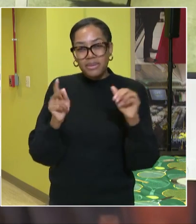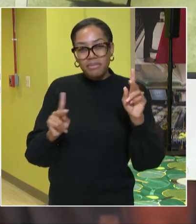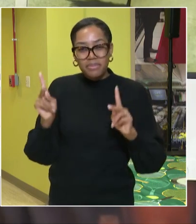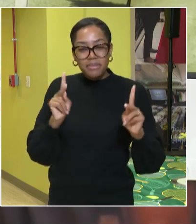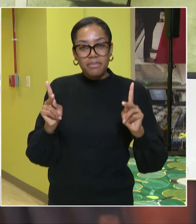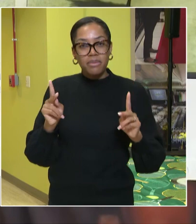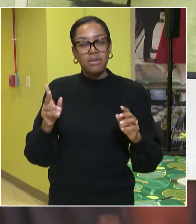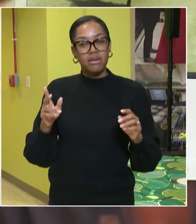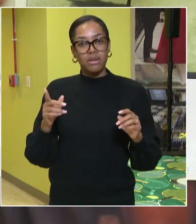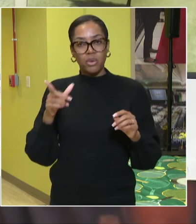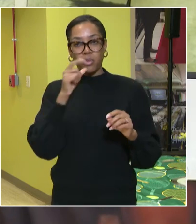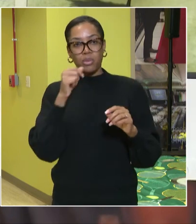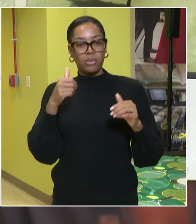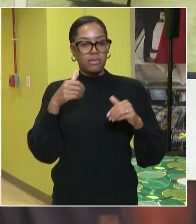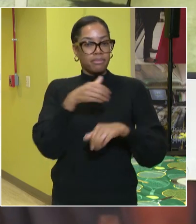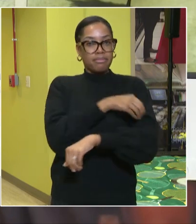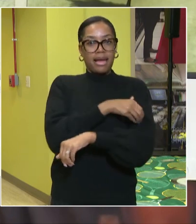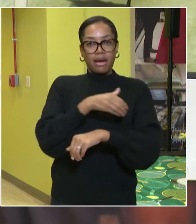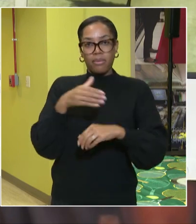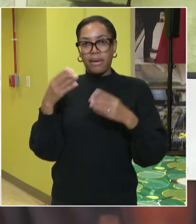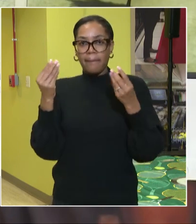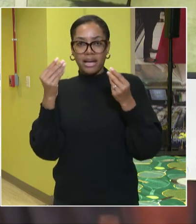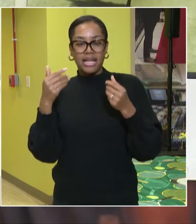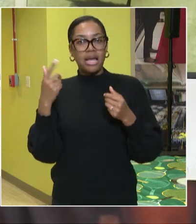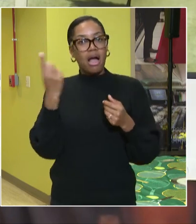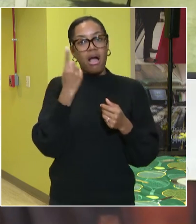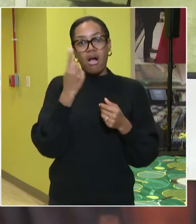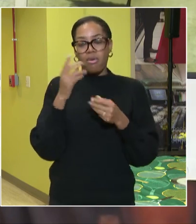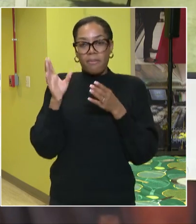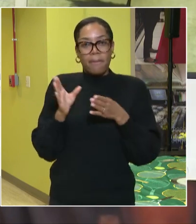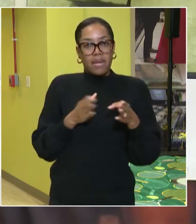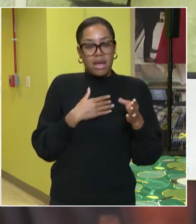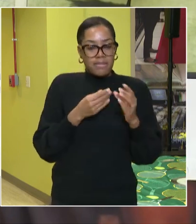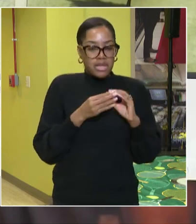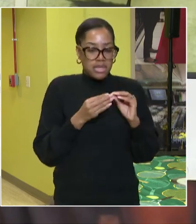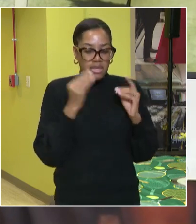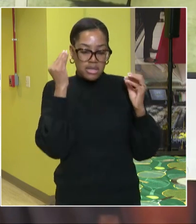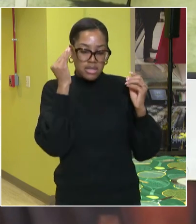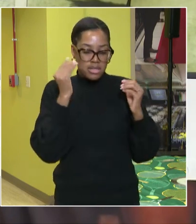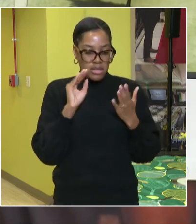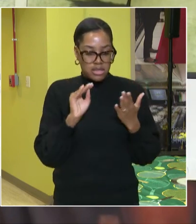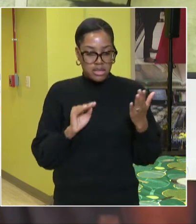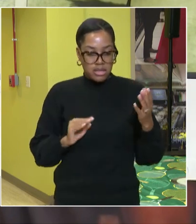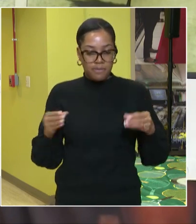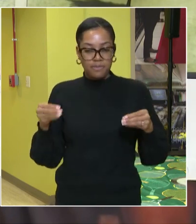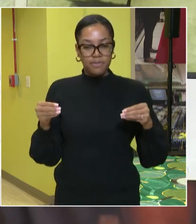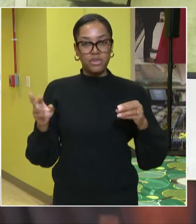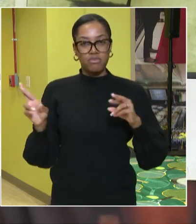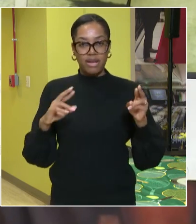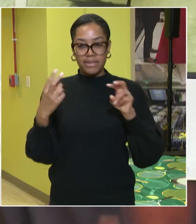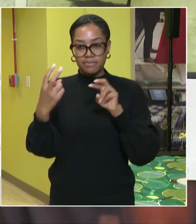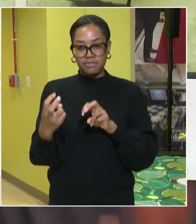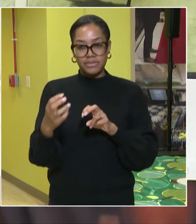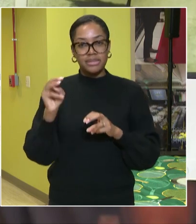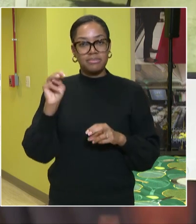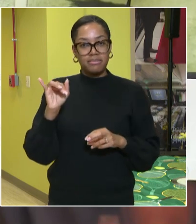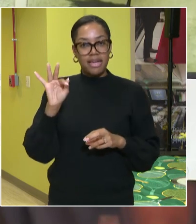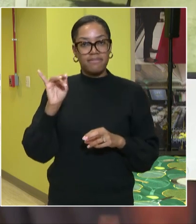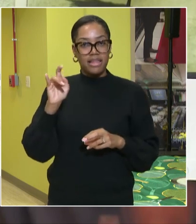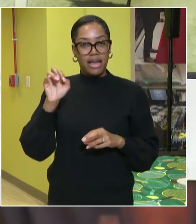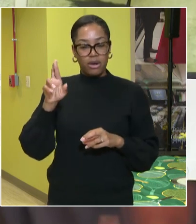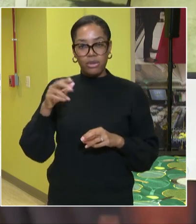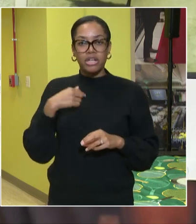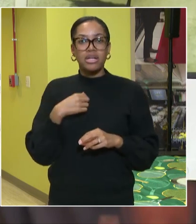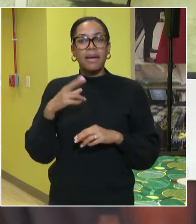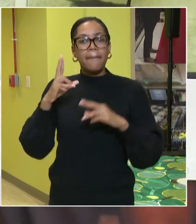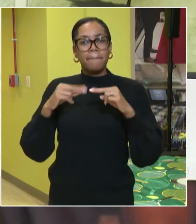say you're powerful and have money, you got your little spiel that you're getting ready. So we had breakfast. We were at the Mayflower, and I enjoyed the bacon.